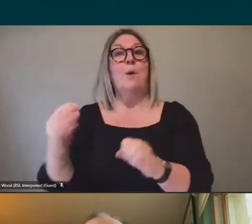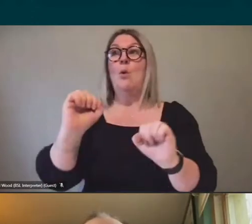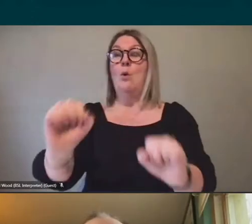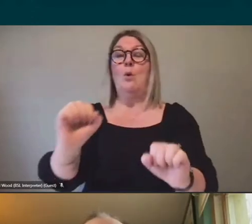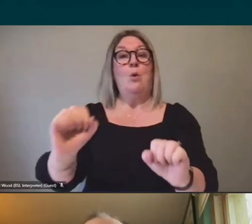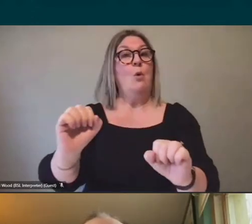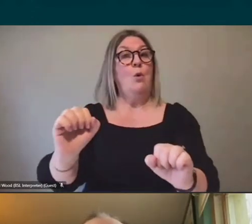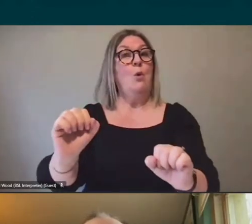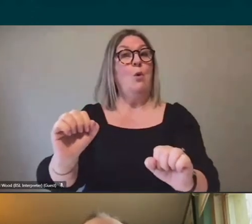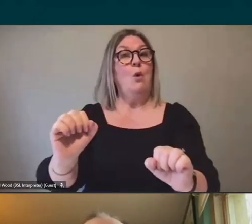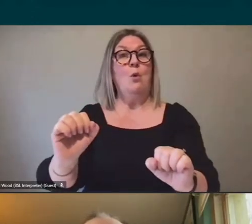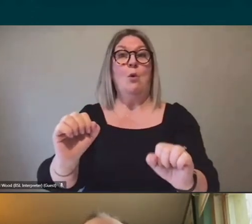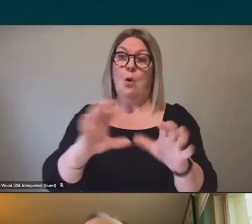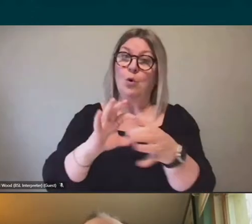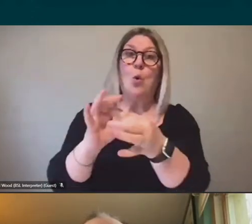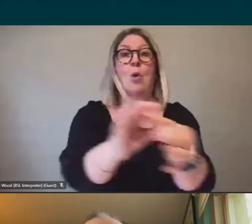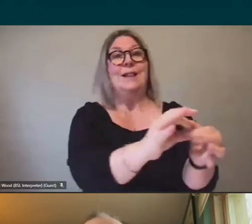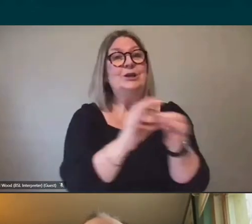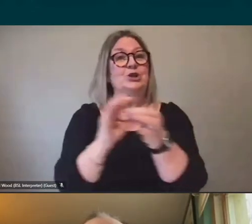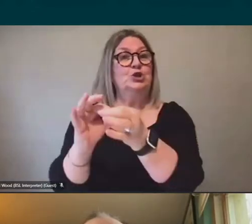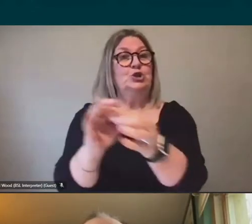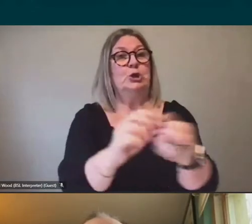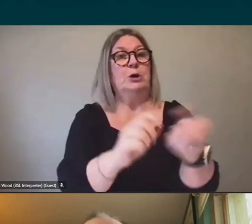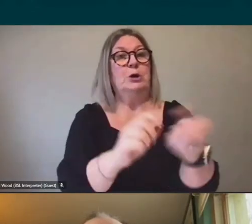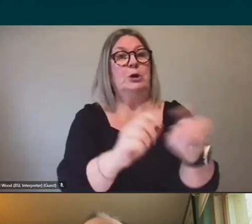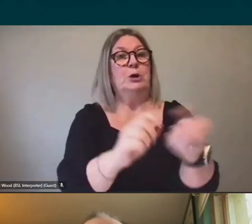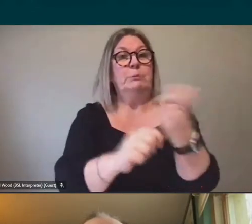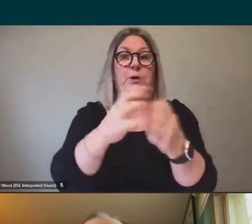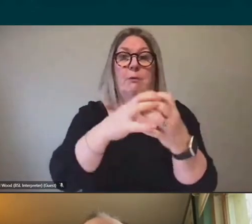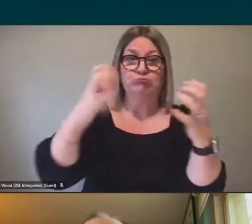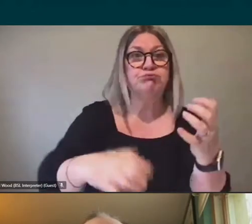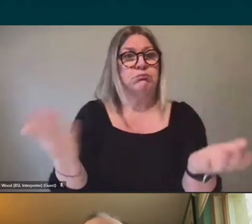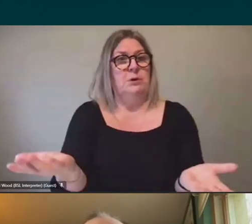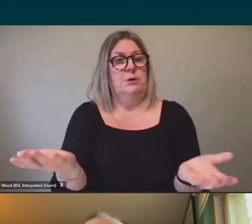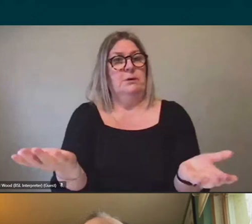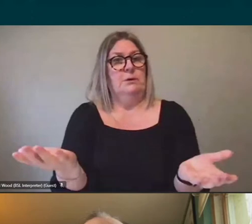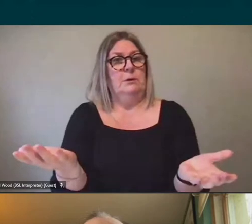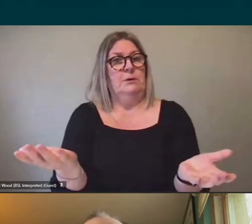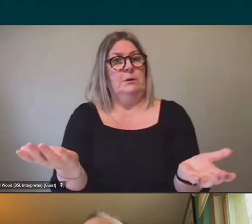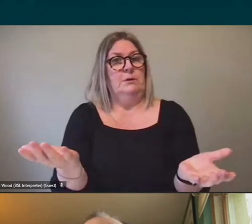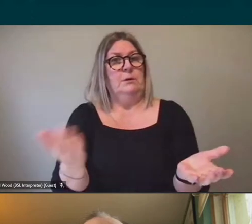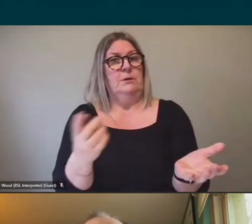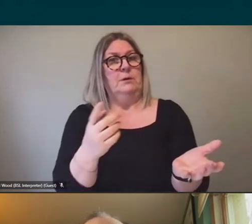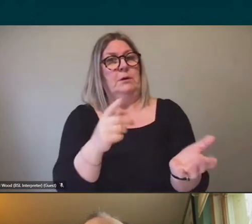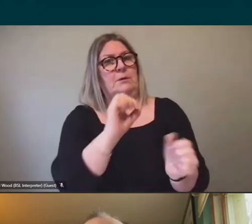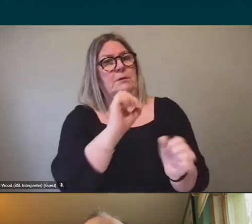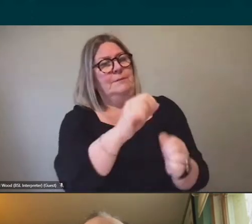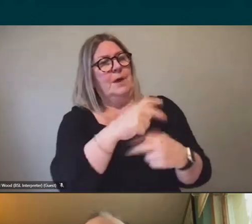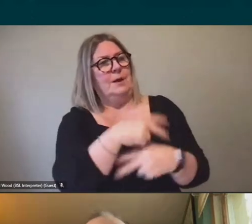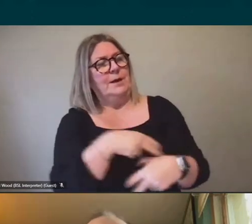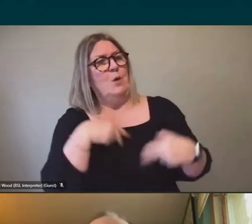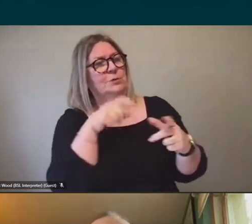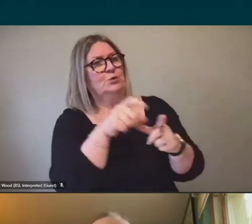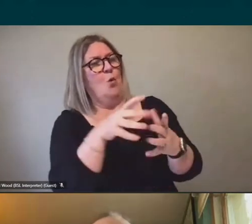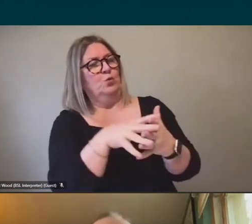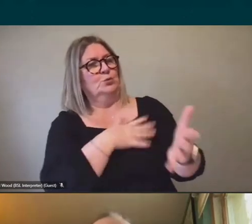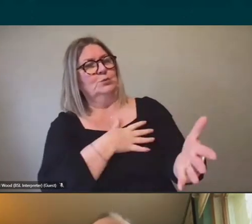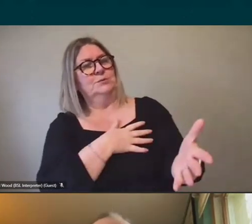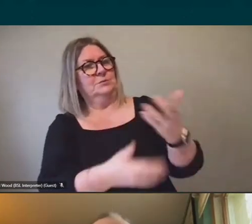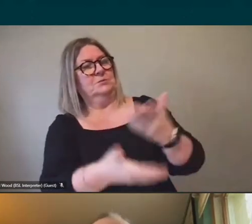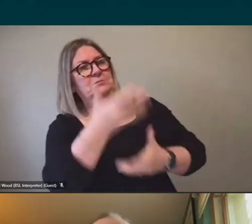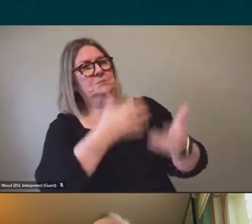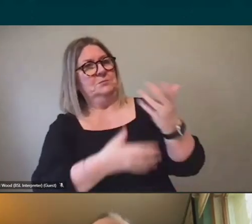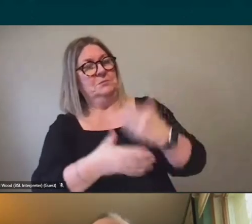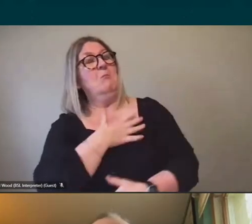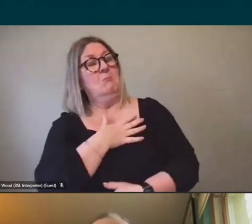thunderclouds surrounding it. Now, if we think back to May, and I've just listened to Councillor Dorward's wise words, I and my group were offering a